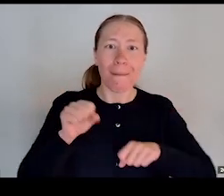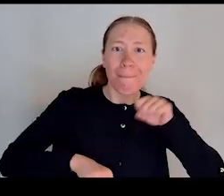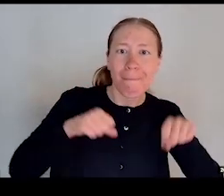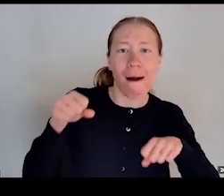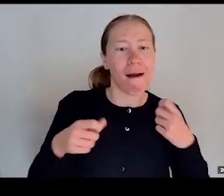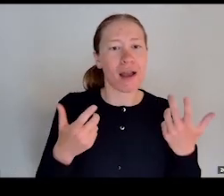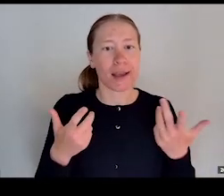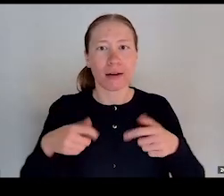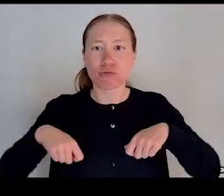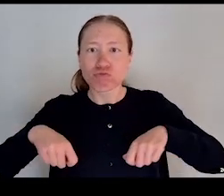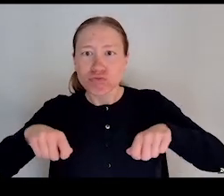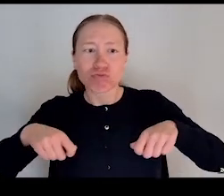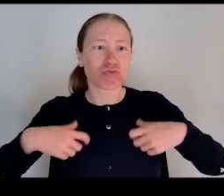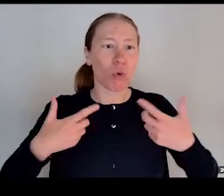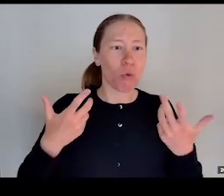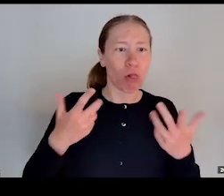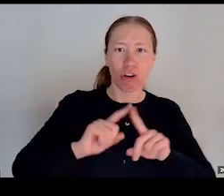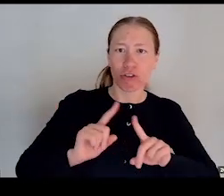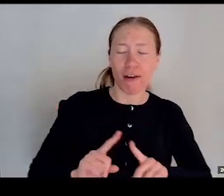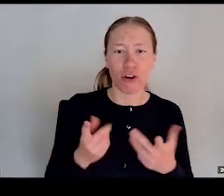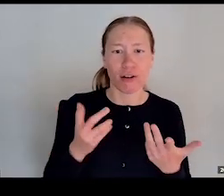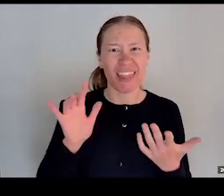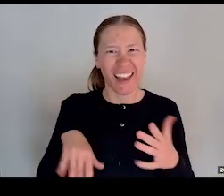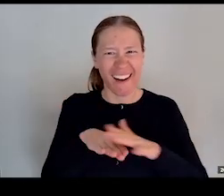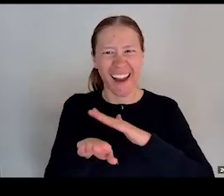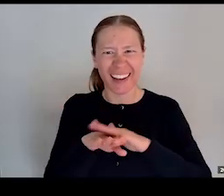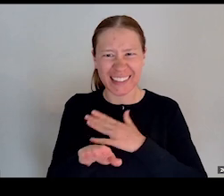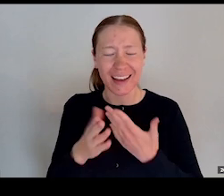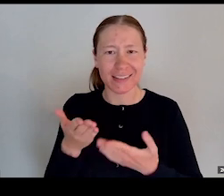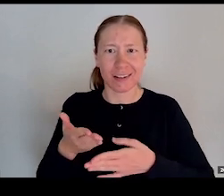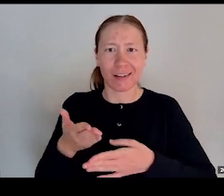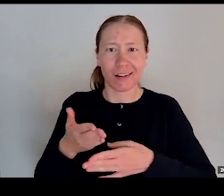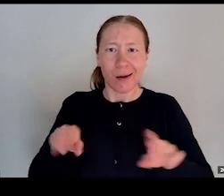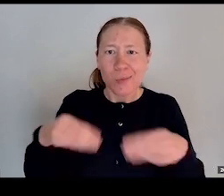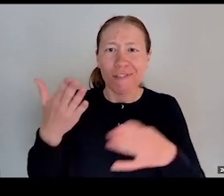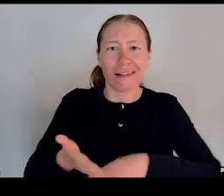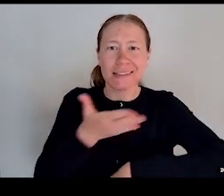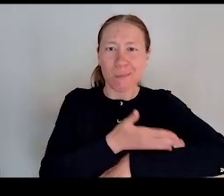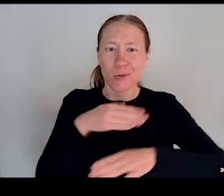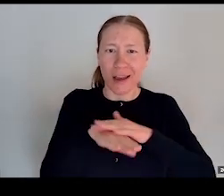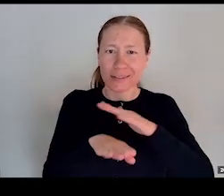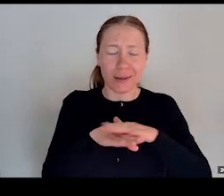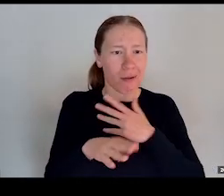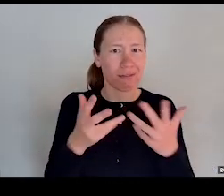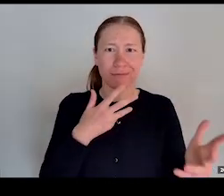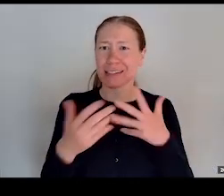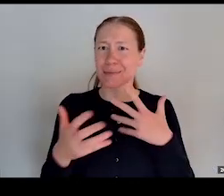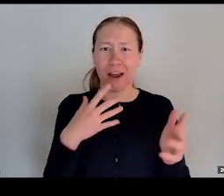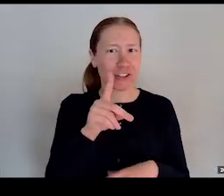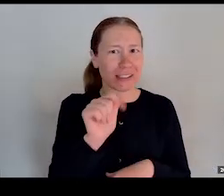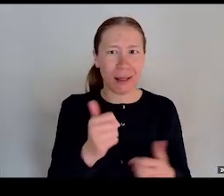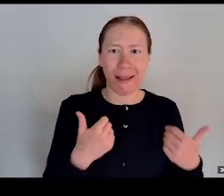that access of the curb cut provides improved accessibility for everybody, whether they had a disability or